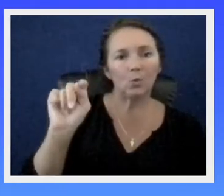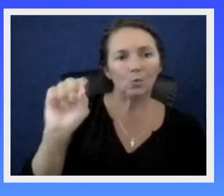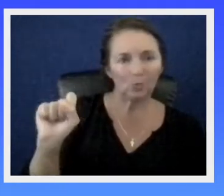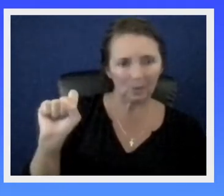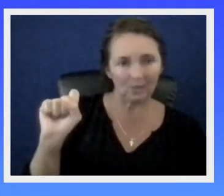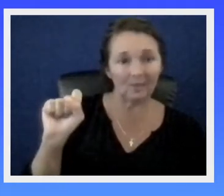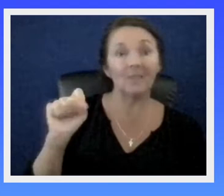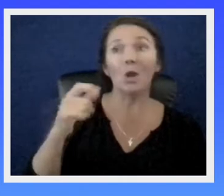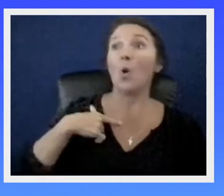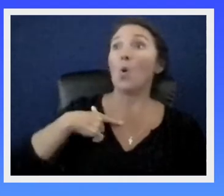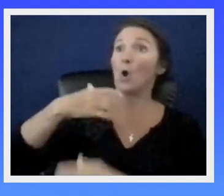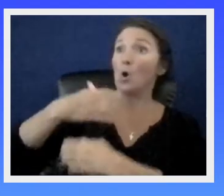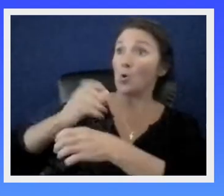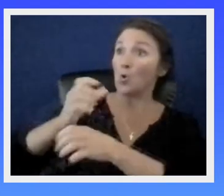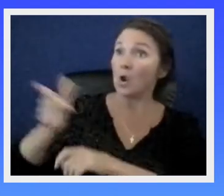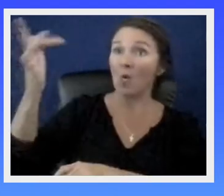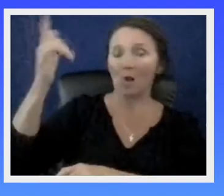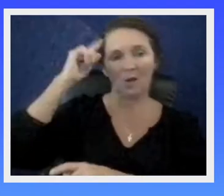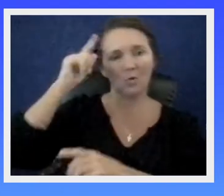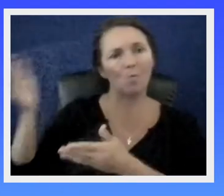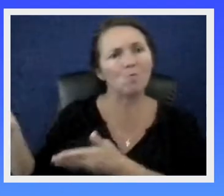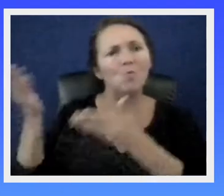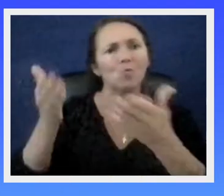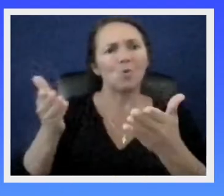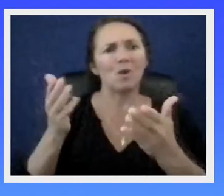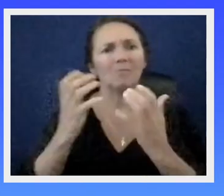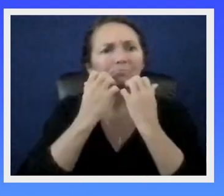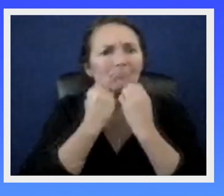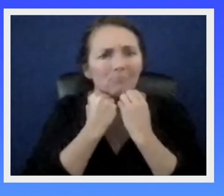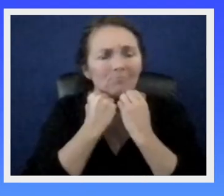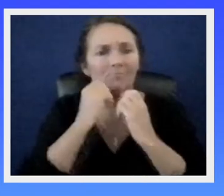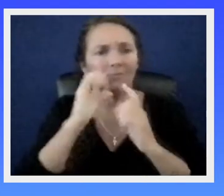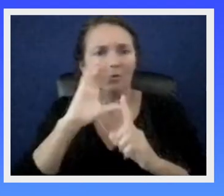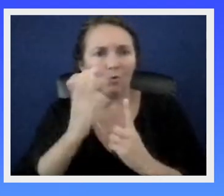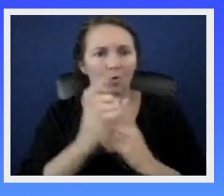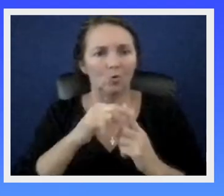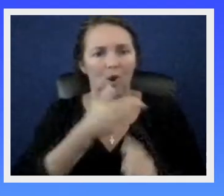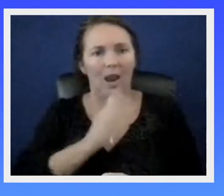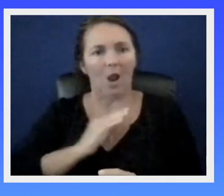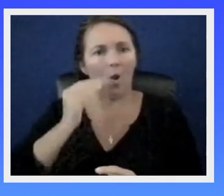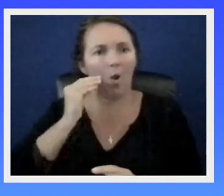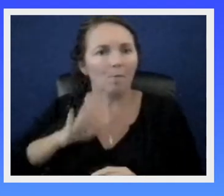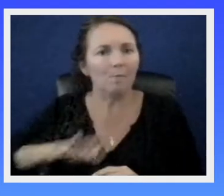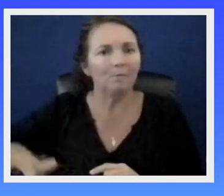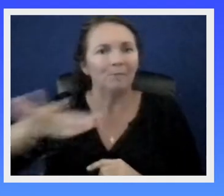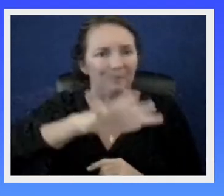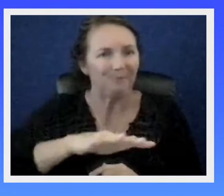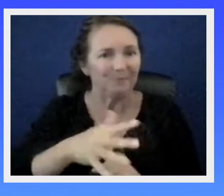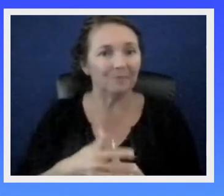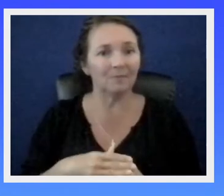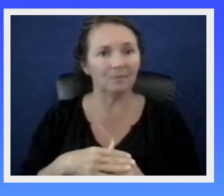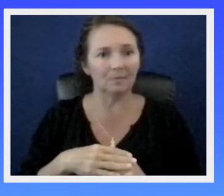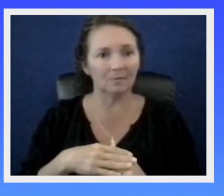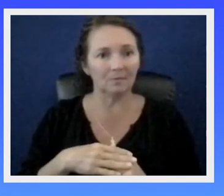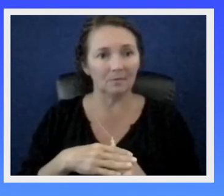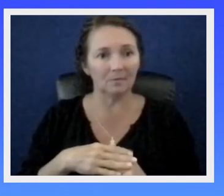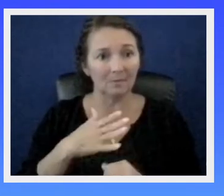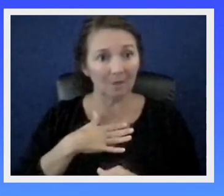expression of cultural value and arts to our neighborhood. Cristela, the timer is gone. Does that mean my 3 minutes went?